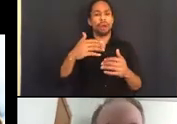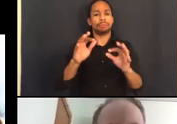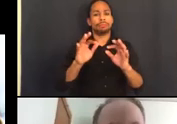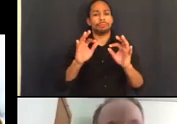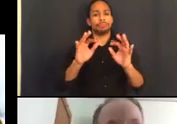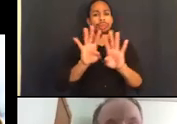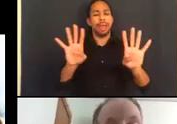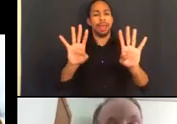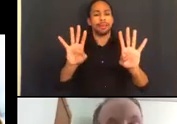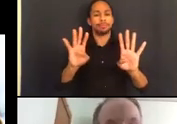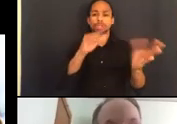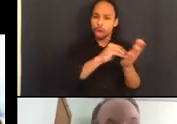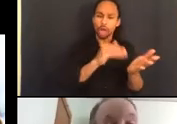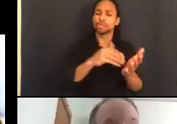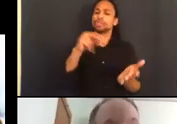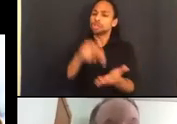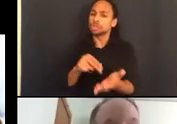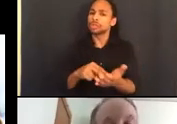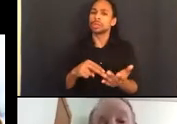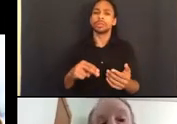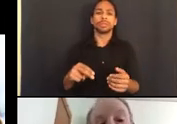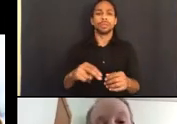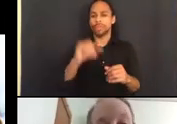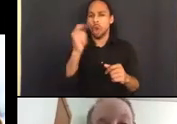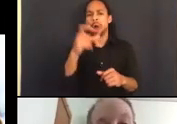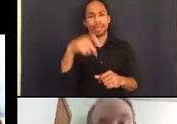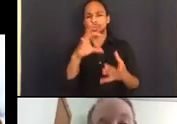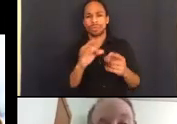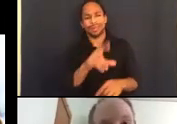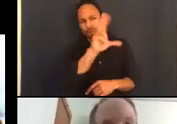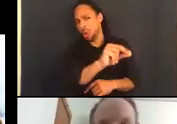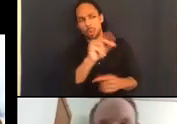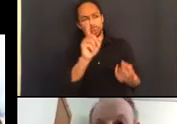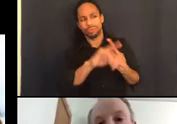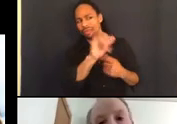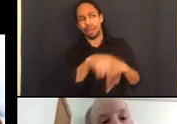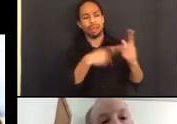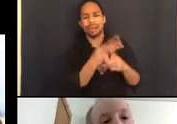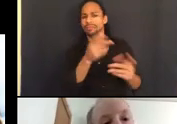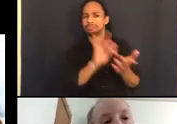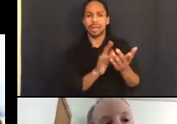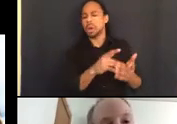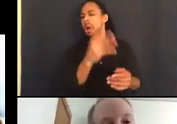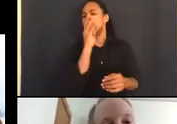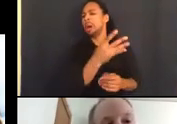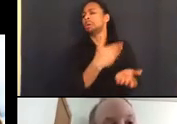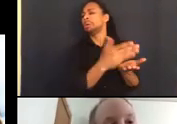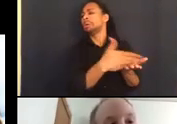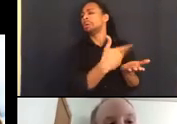saying no, we need to know what we're saying yes to, and what we're saying yes to in this moment, and what we're seeing, what all of my panelists have